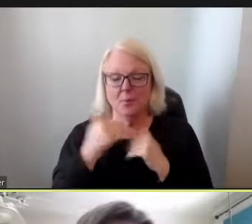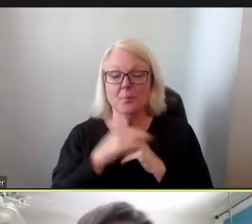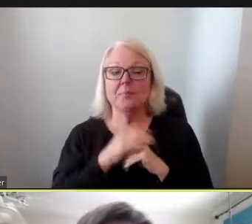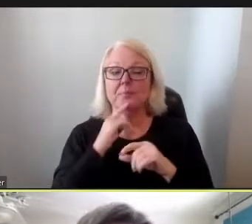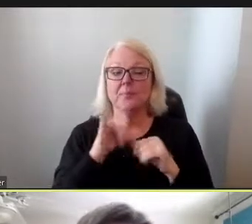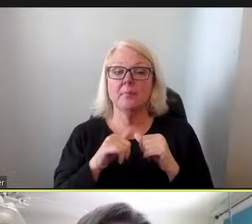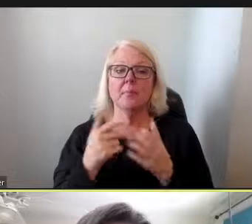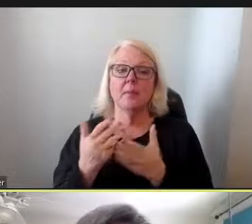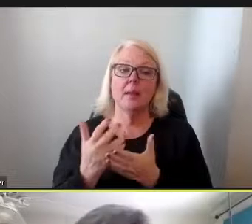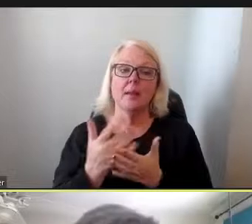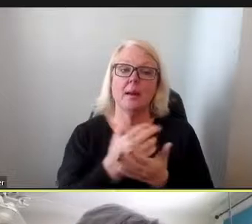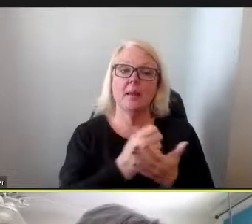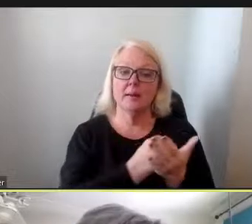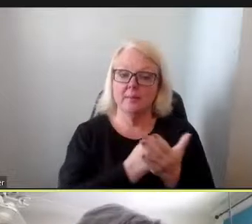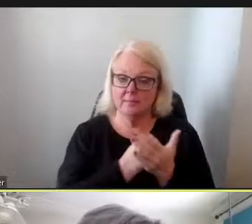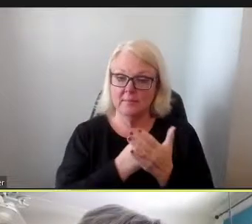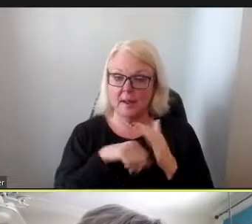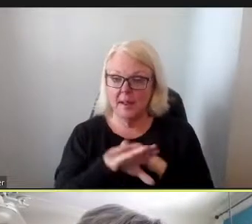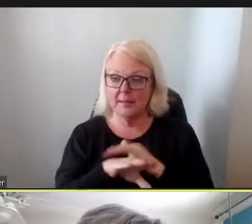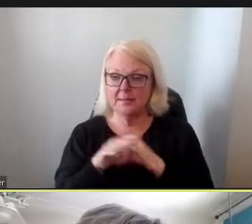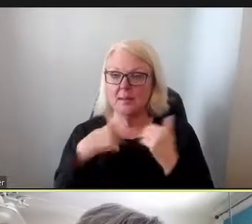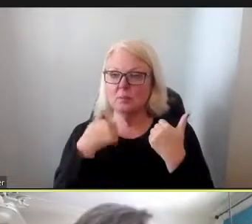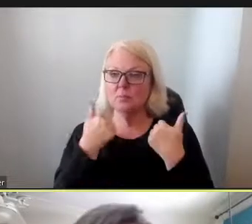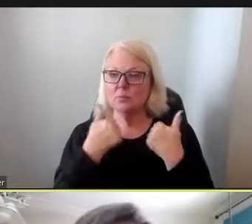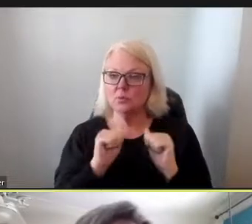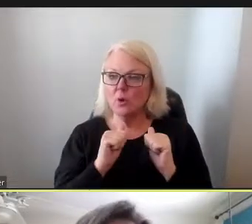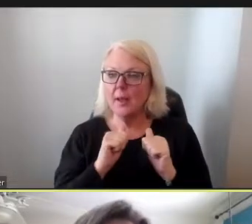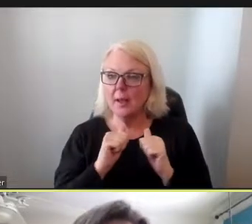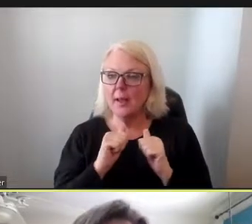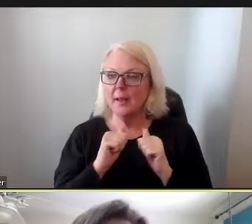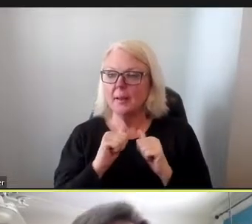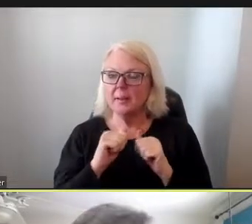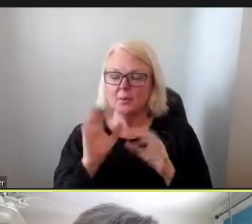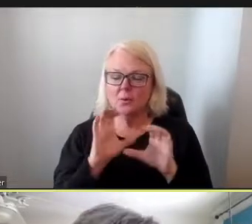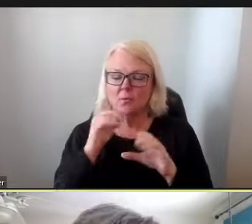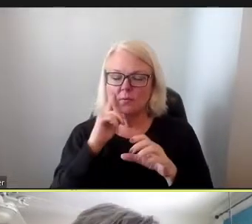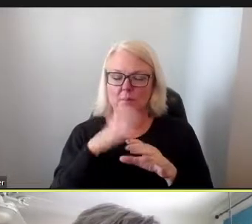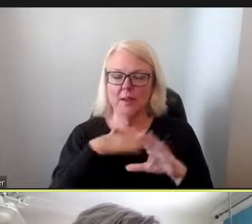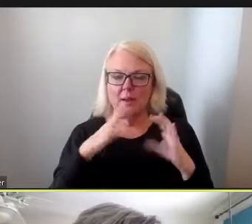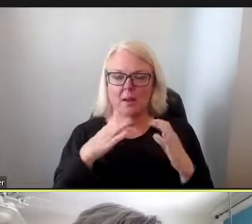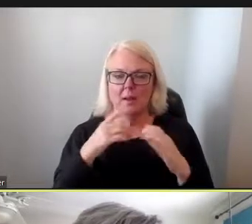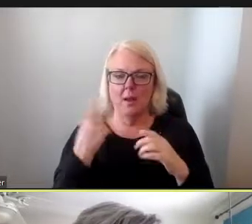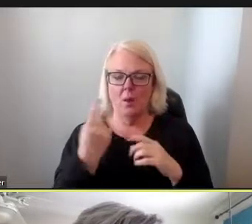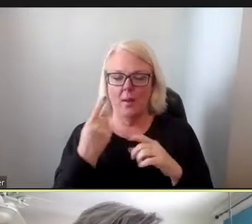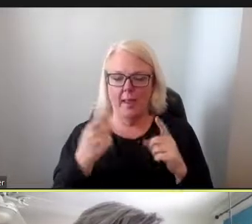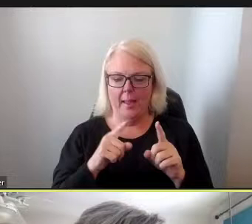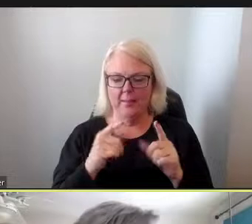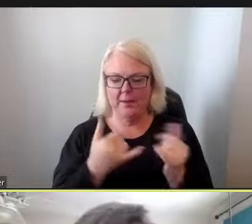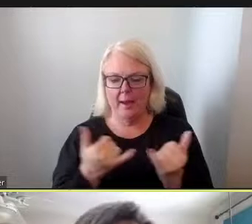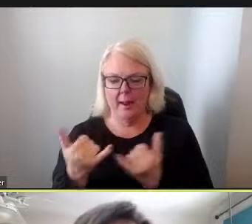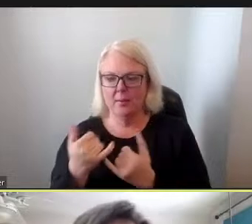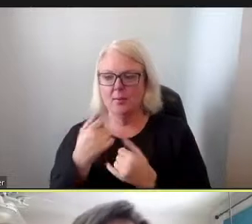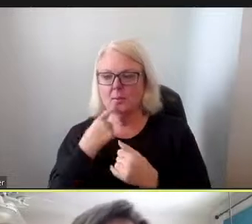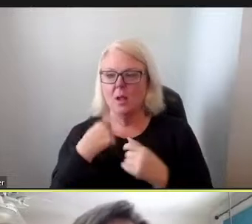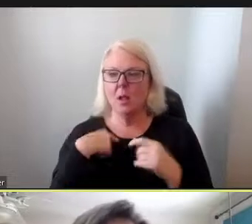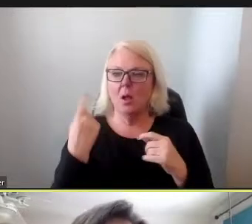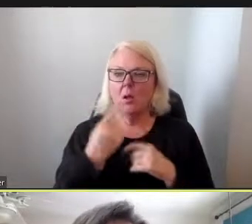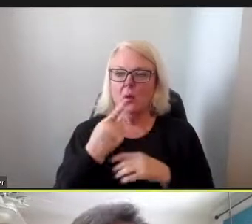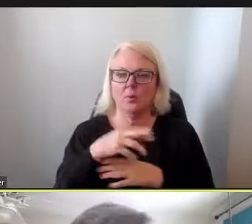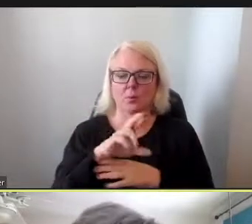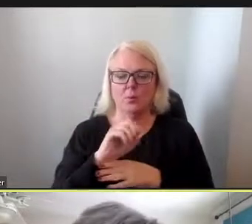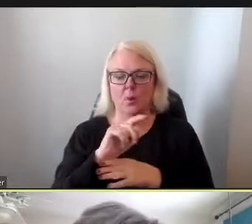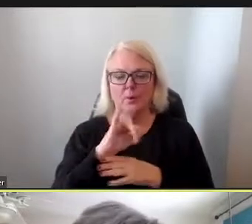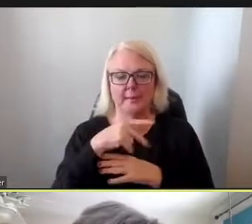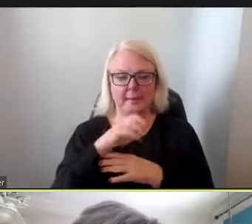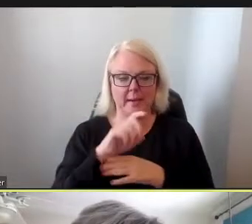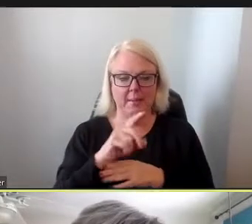Collective access, which is what I was trying to practice in my classes, is always happening in the now. It's always being prototyped. It's